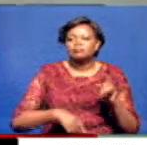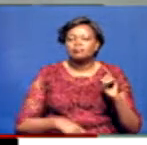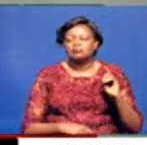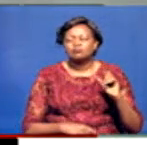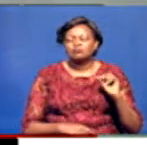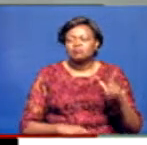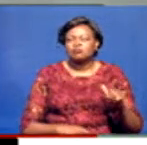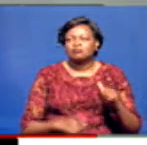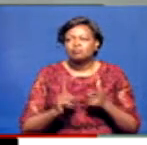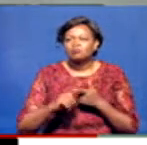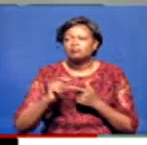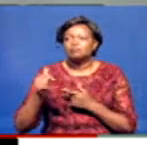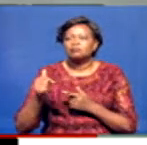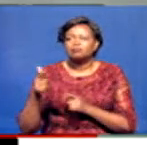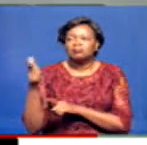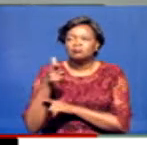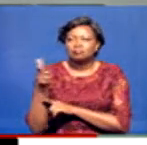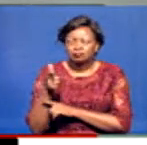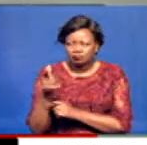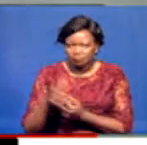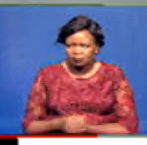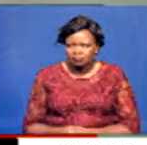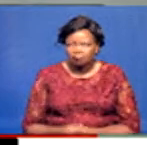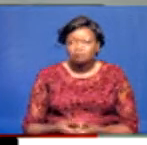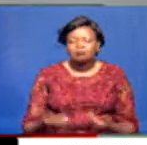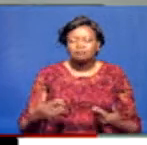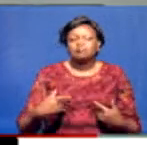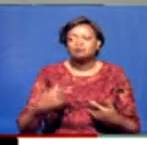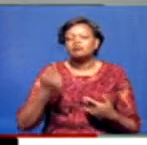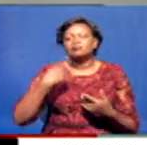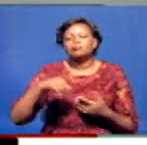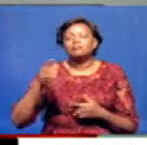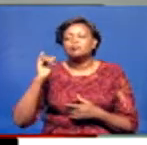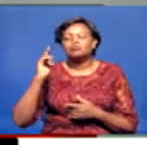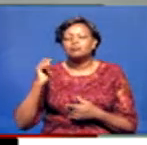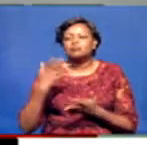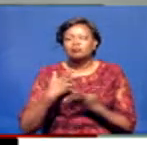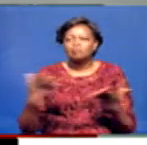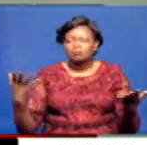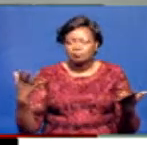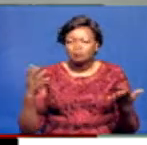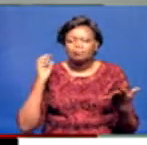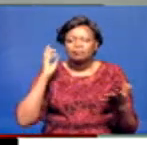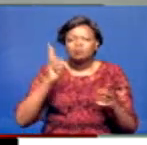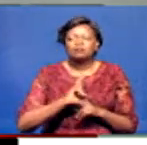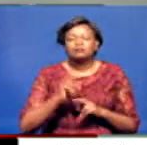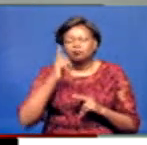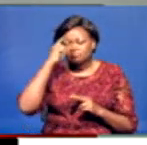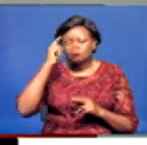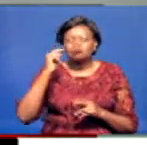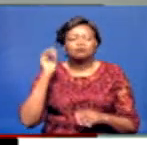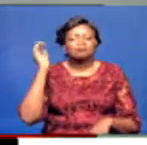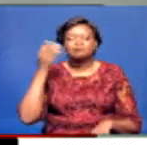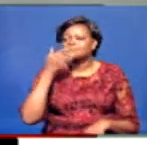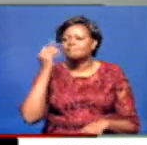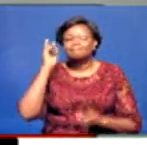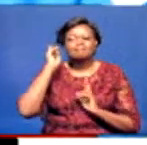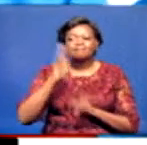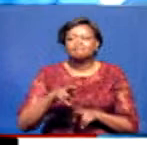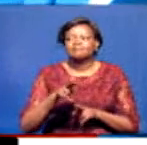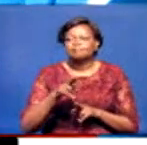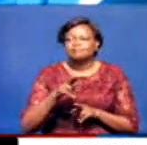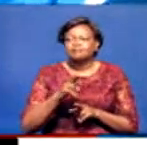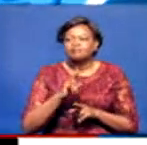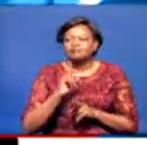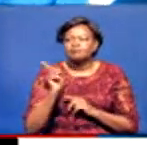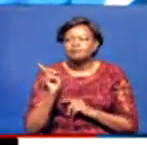cameras. Matching the right IT equipment with user needs is essential for optimum results. And